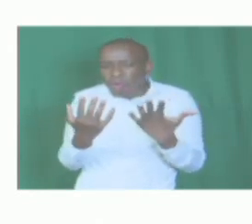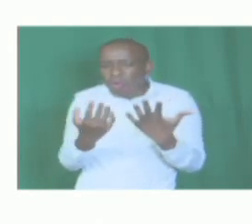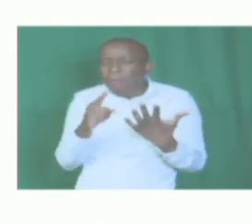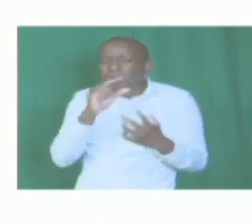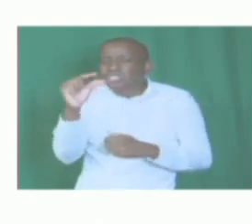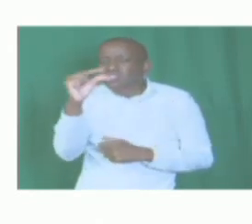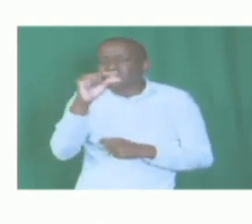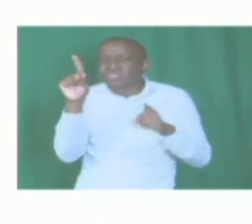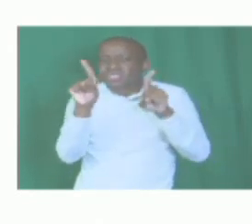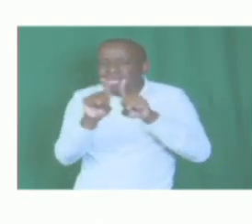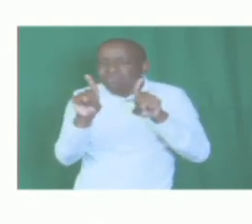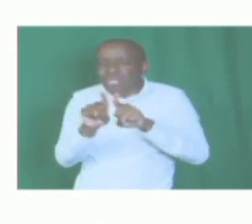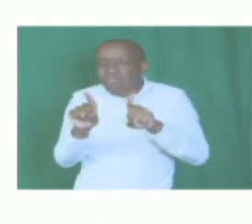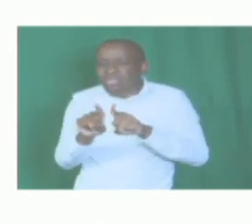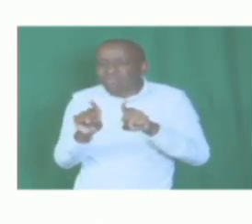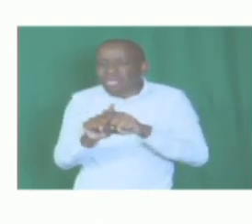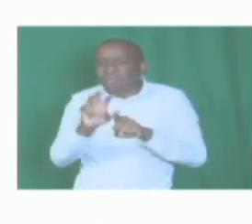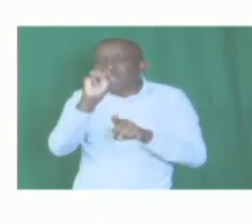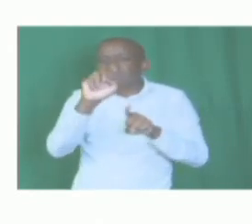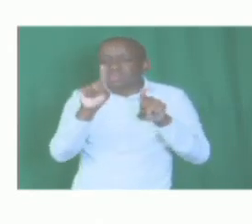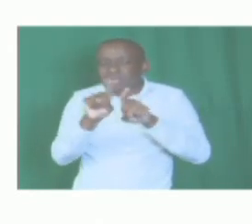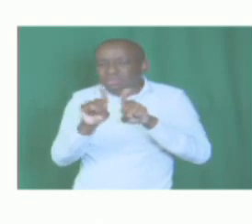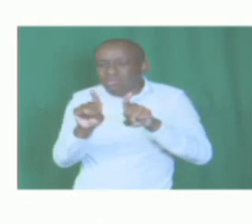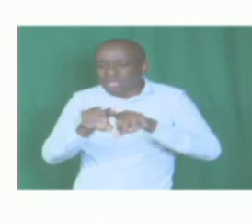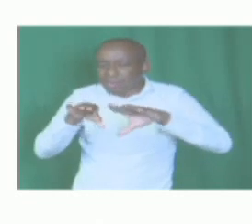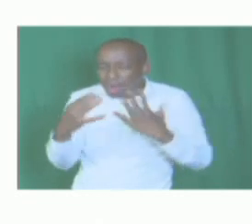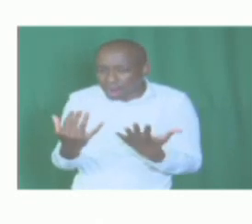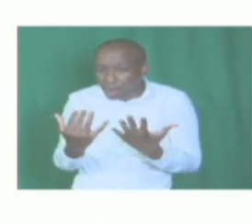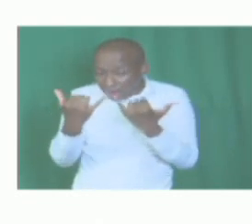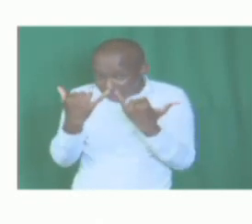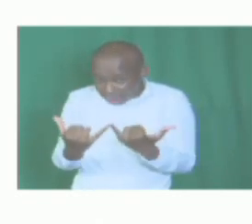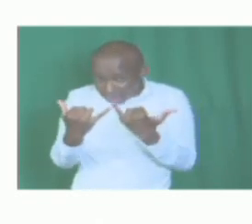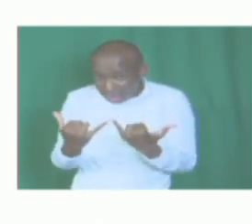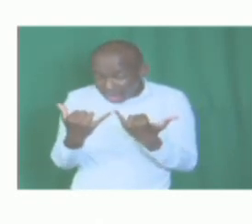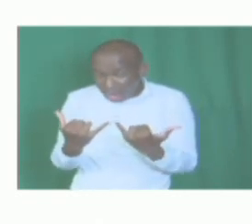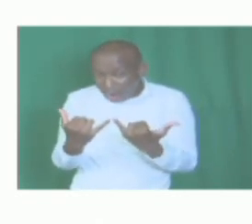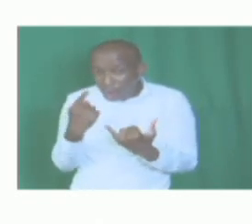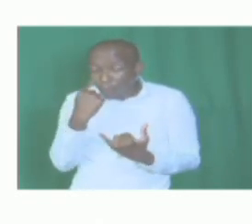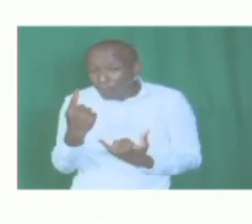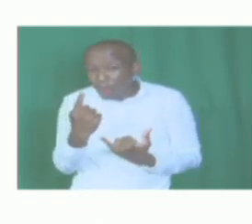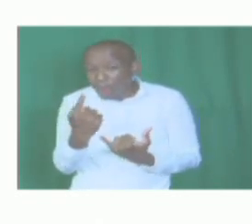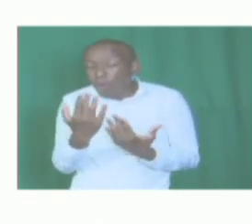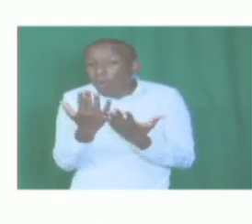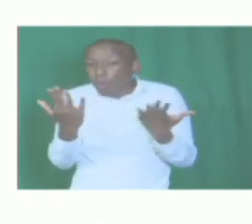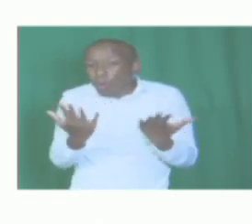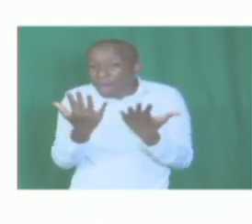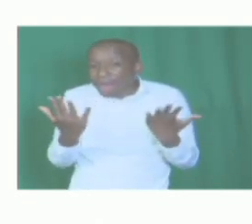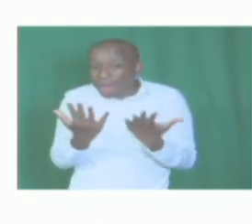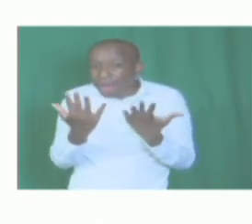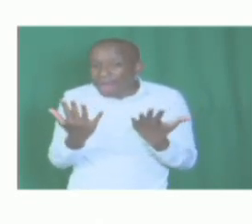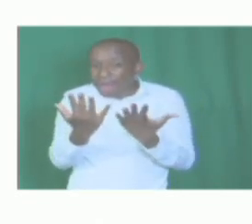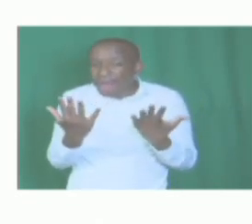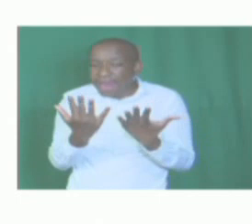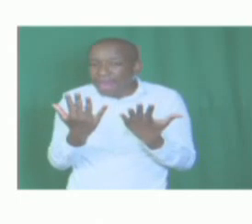gradient? The difference comes in when we look at where do they cut the x's. We are going